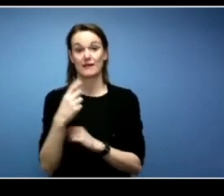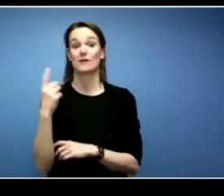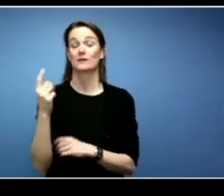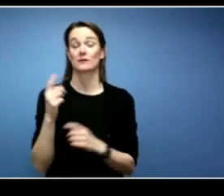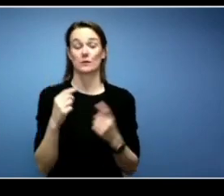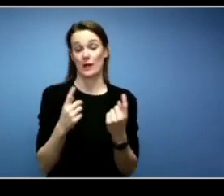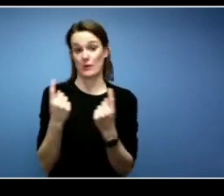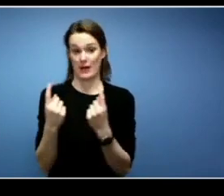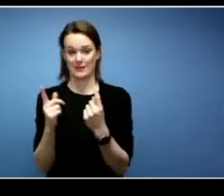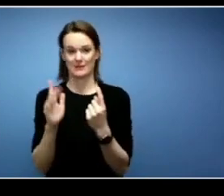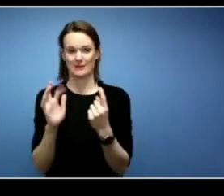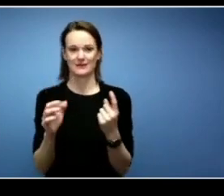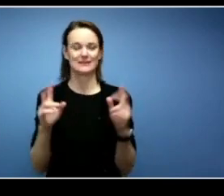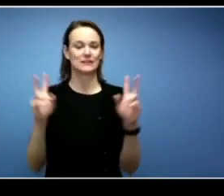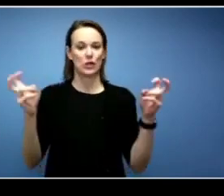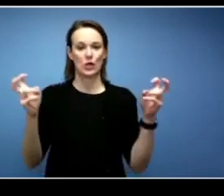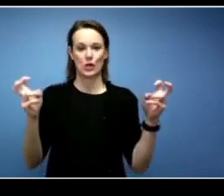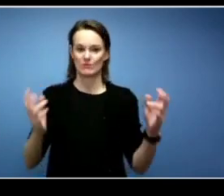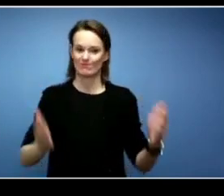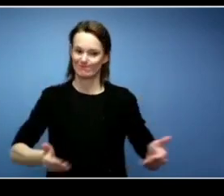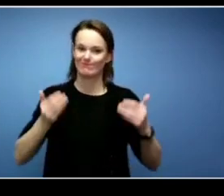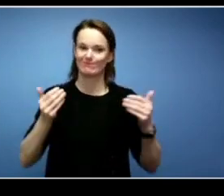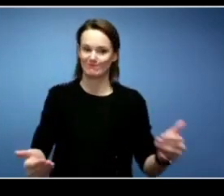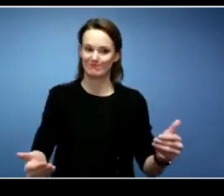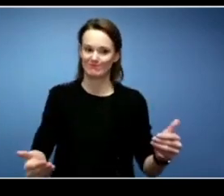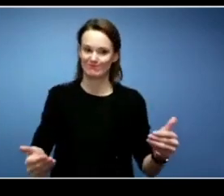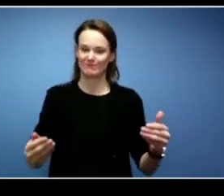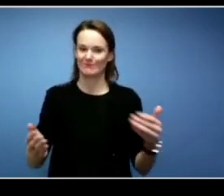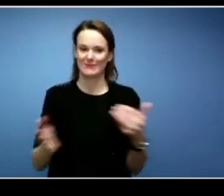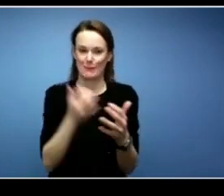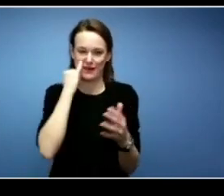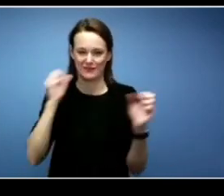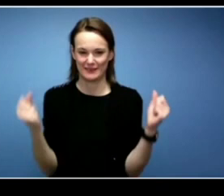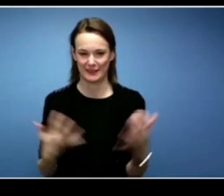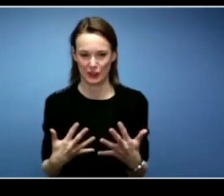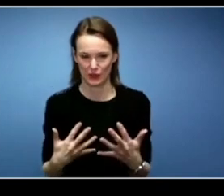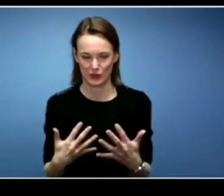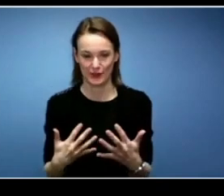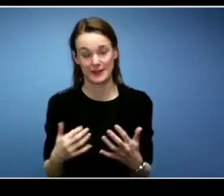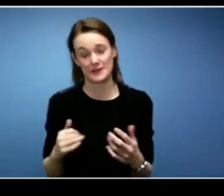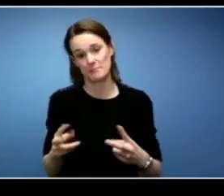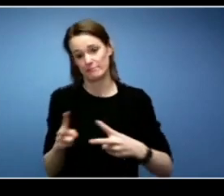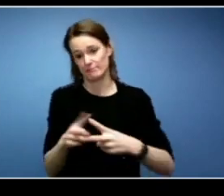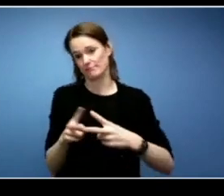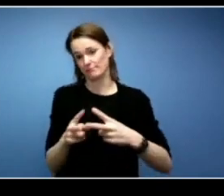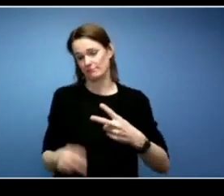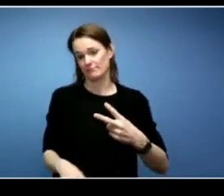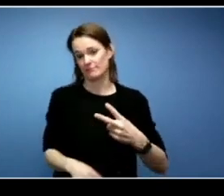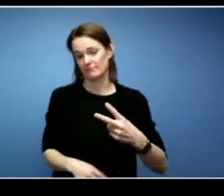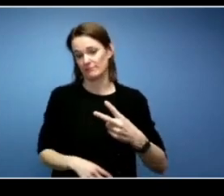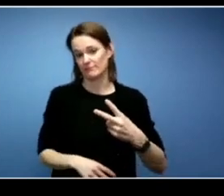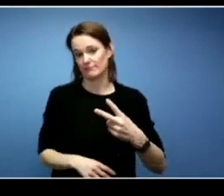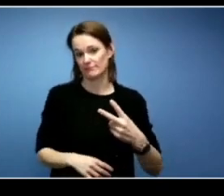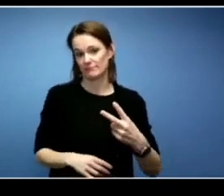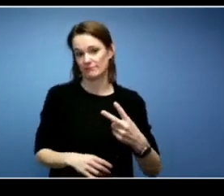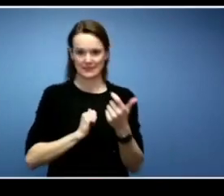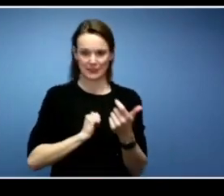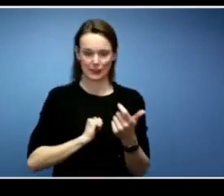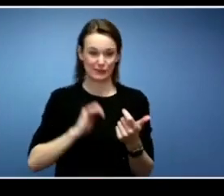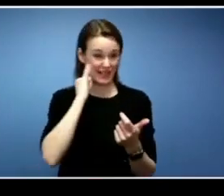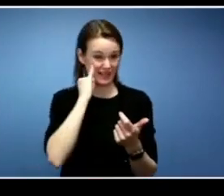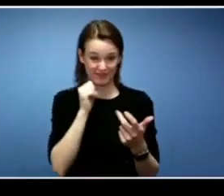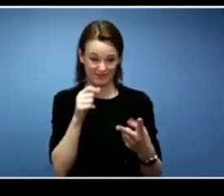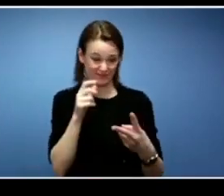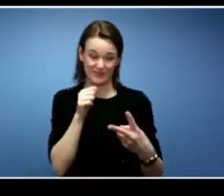So yeah, I would say those two are the biggest things for me that kind of delayed the process